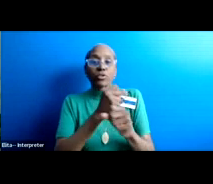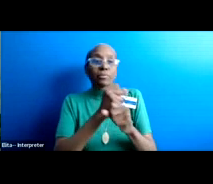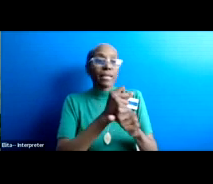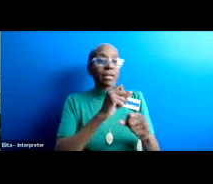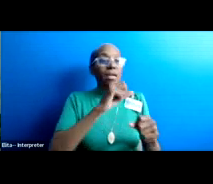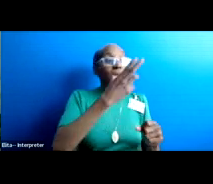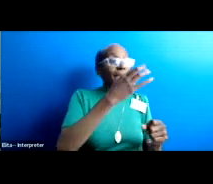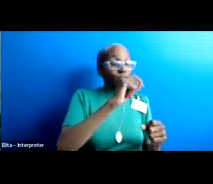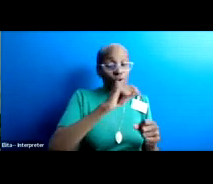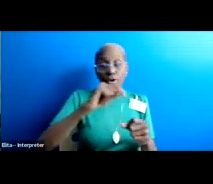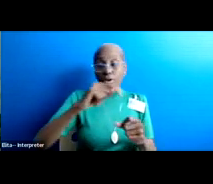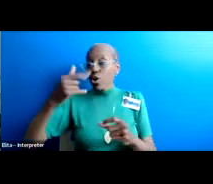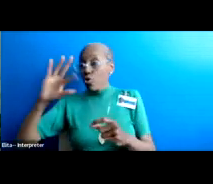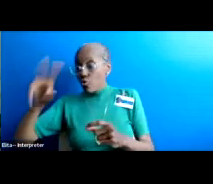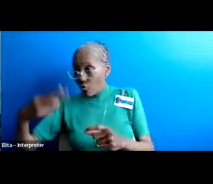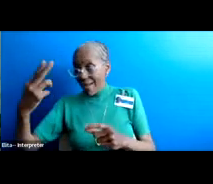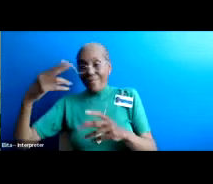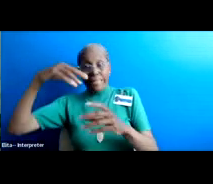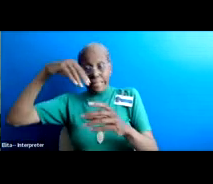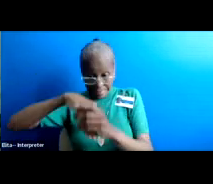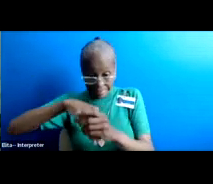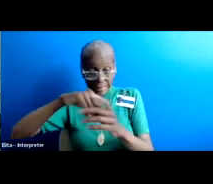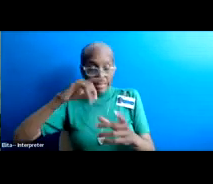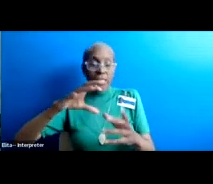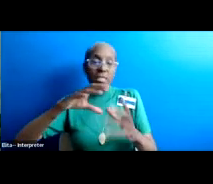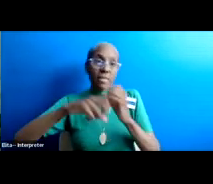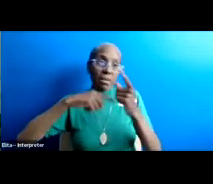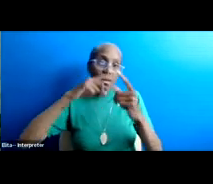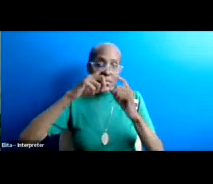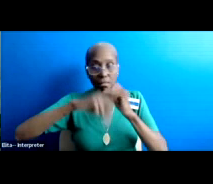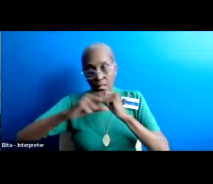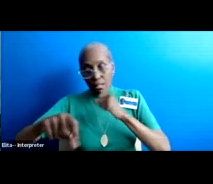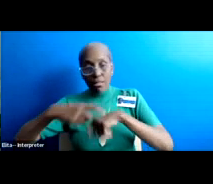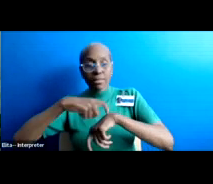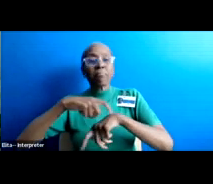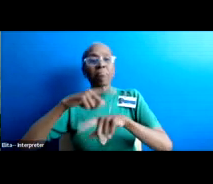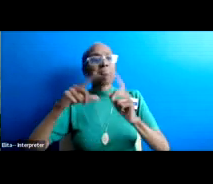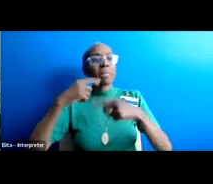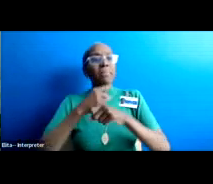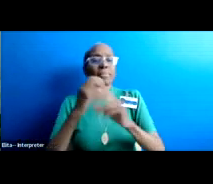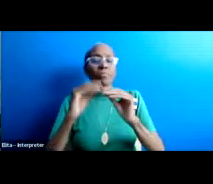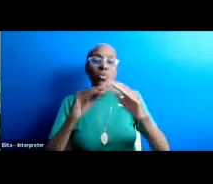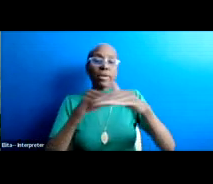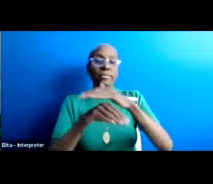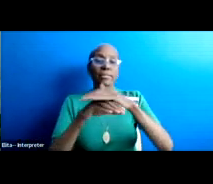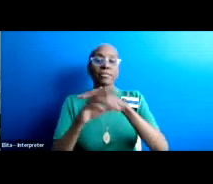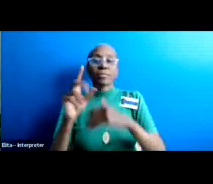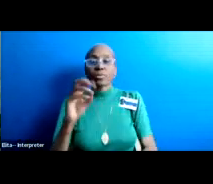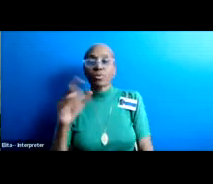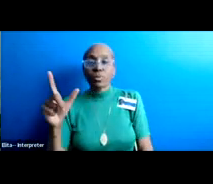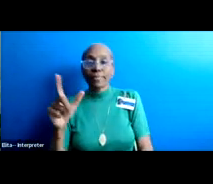right within your document. It takes a little bit more time, but it does create a more accessible